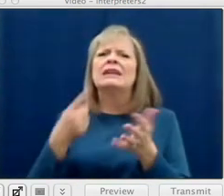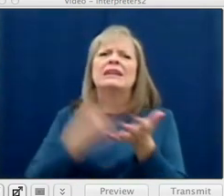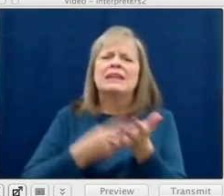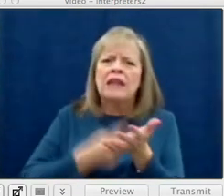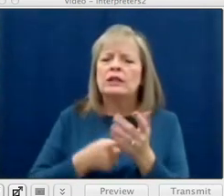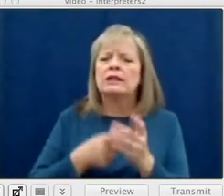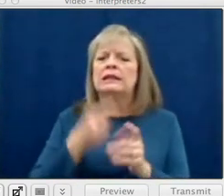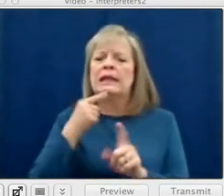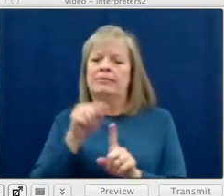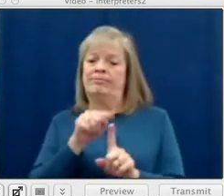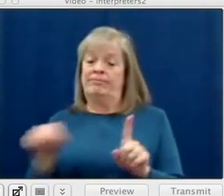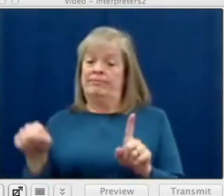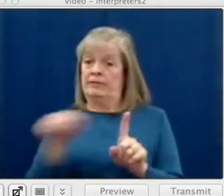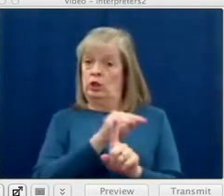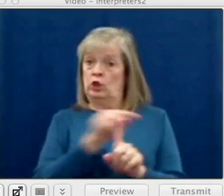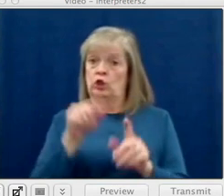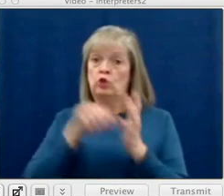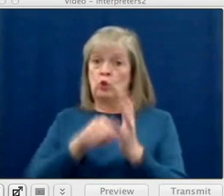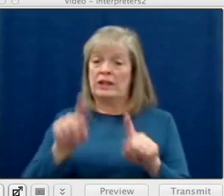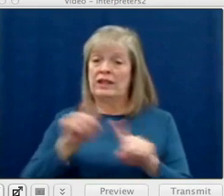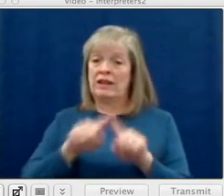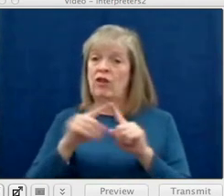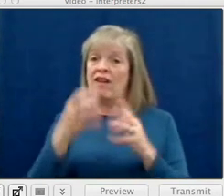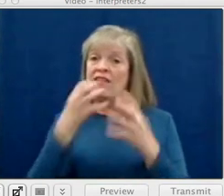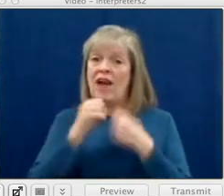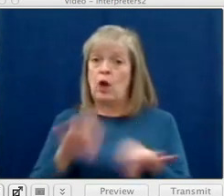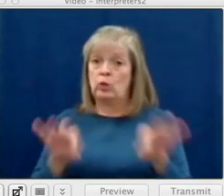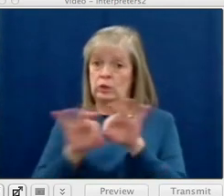of values. Let's look at another example.